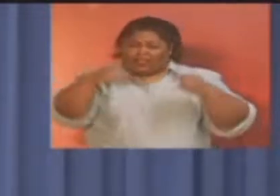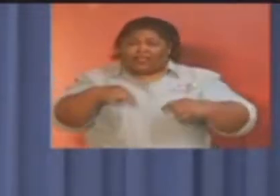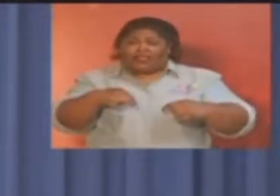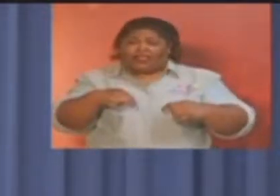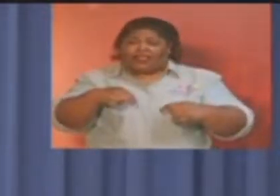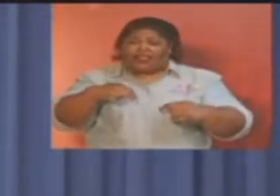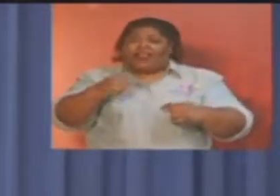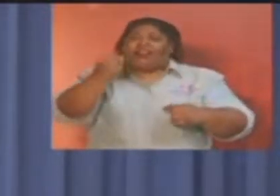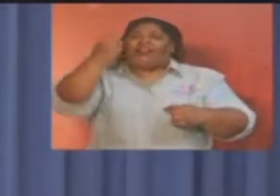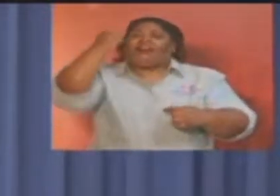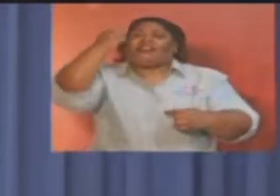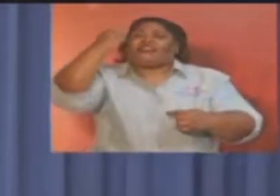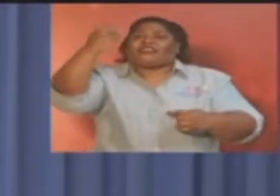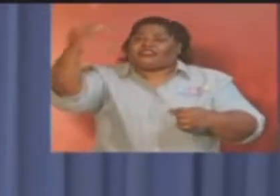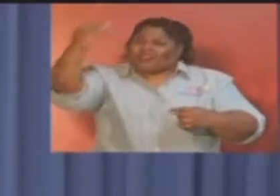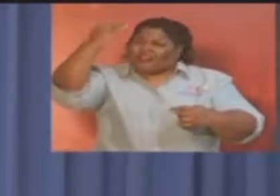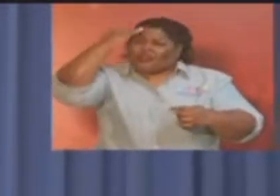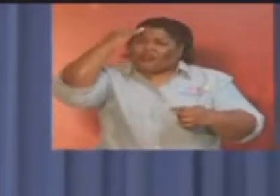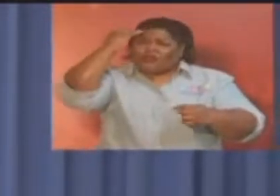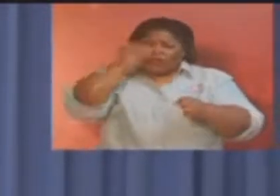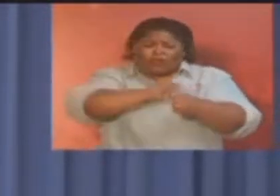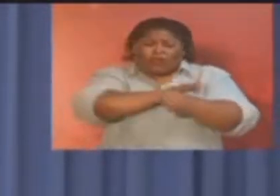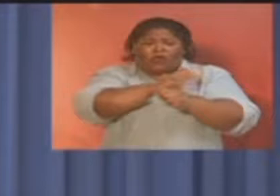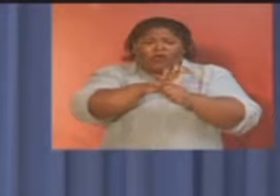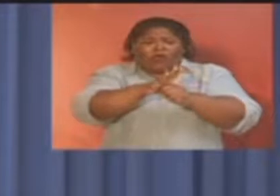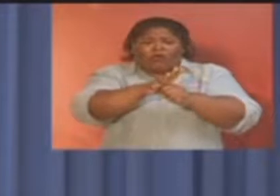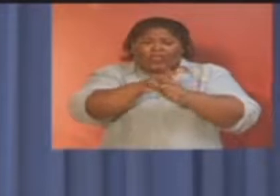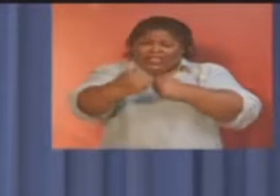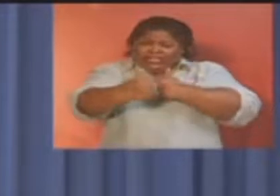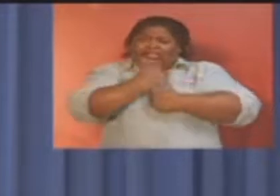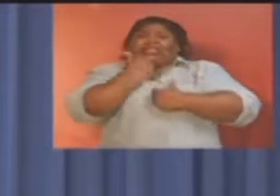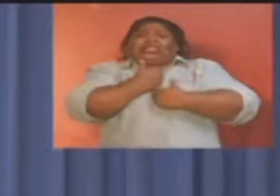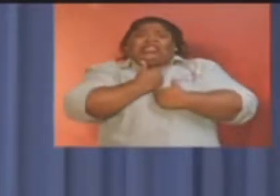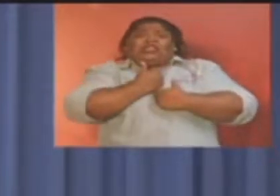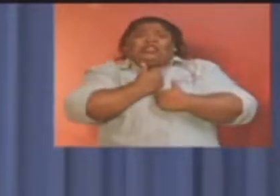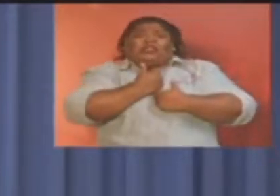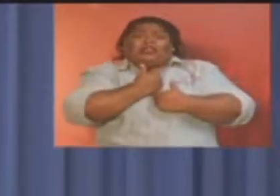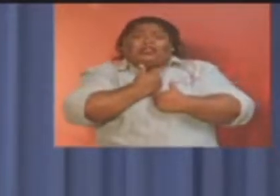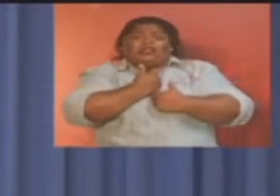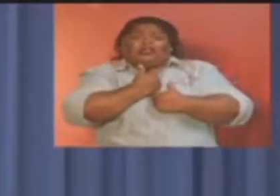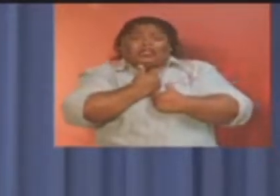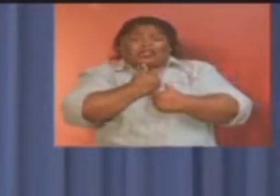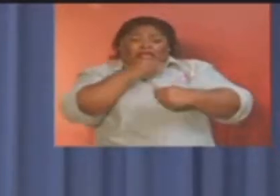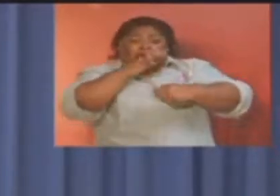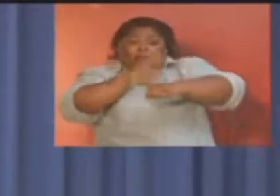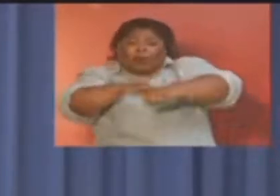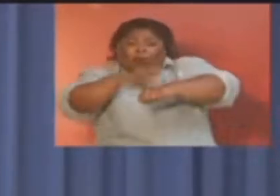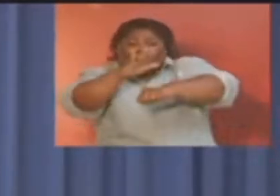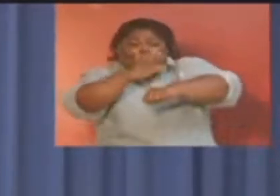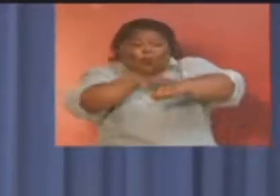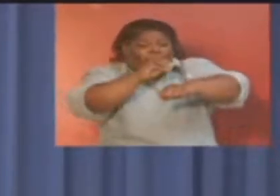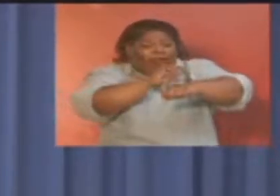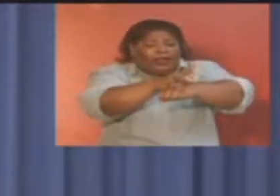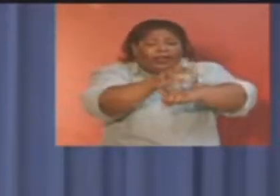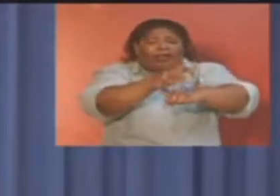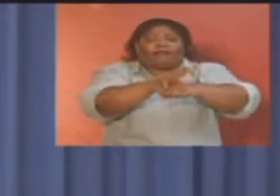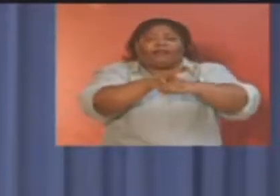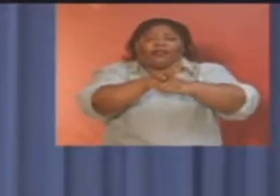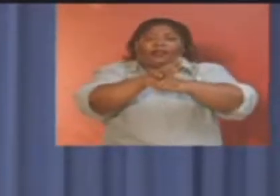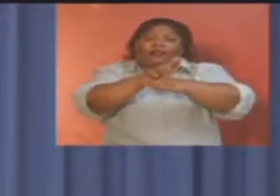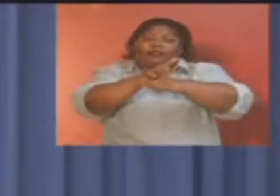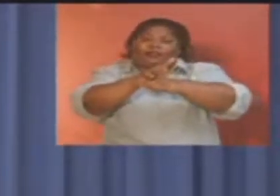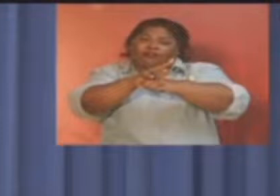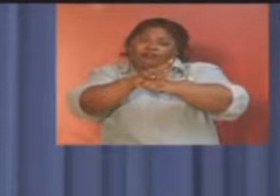acknowledge the presence of the threat, the virus. We follow the advice of the scientific group in our health